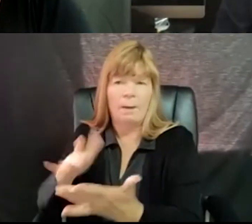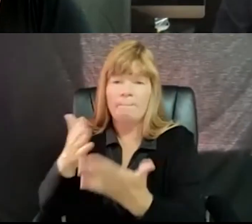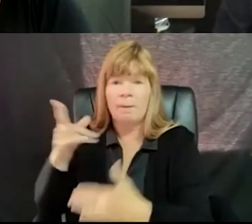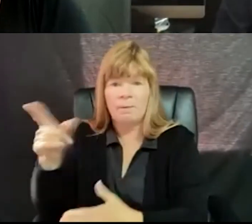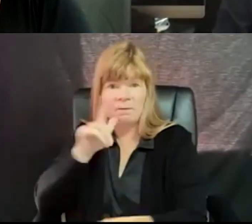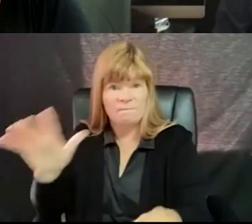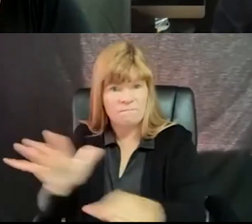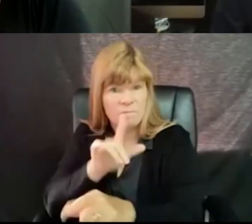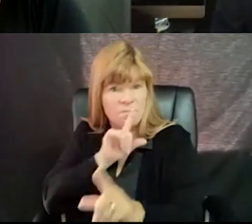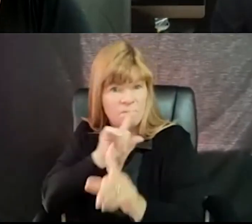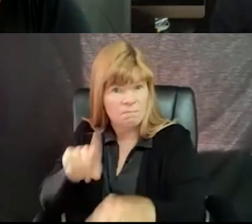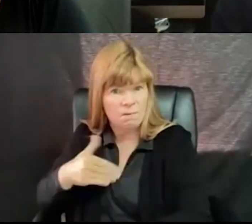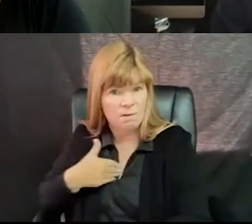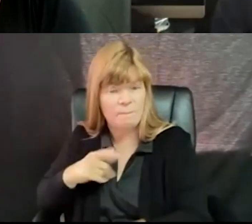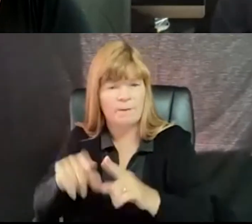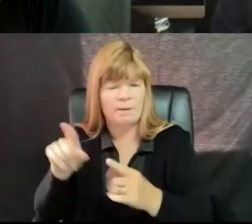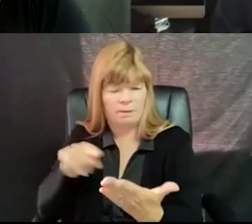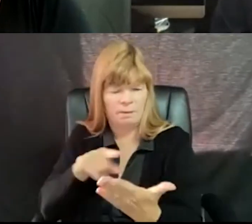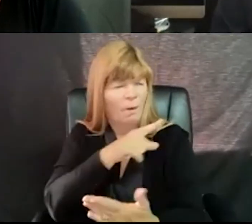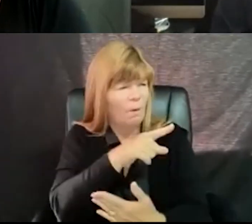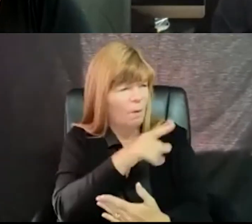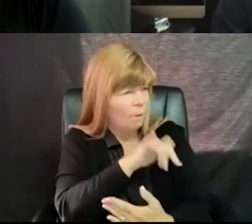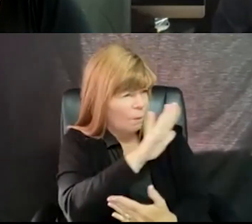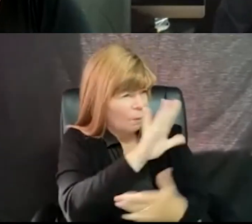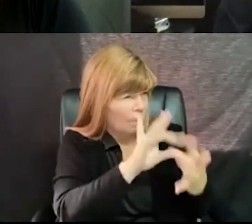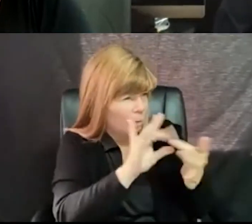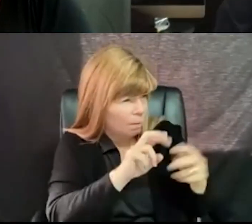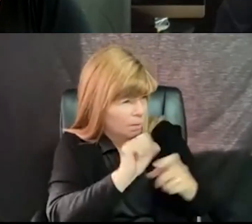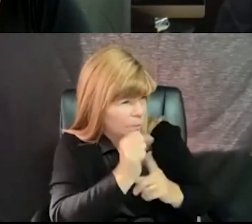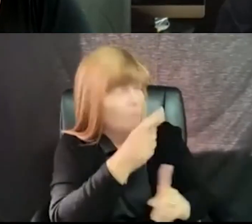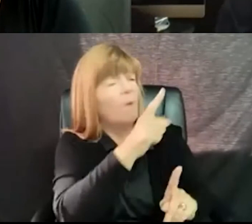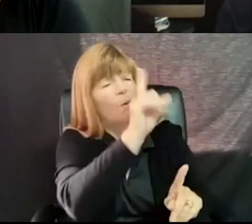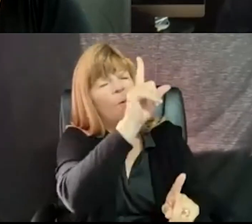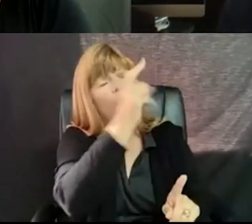answer, but they'll know somebody who does.